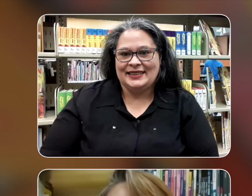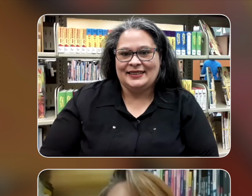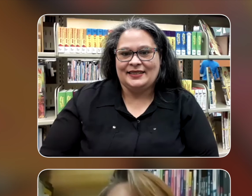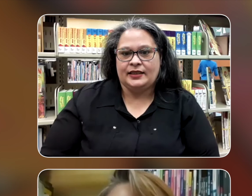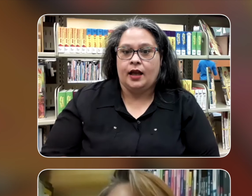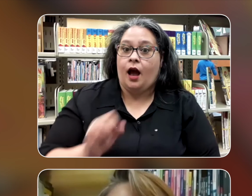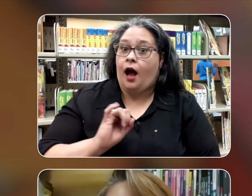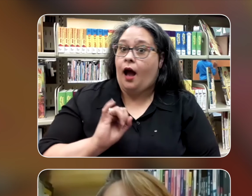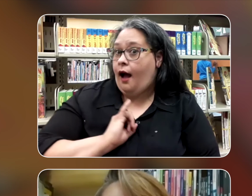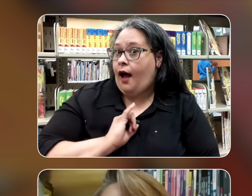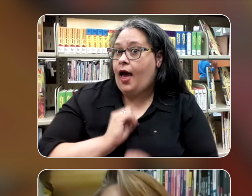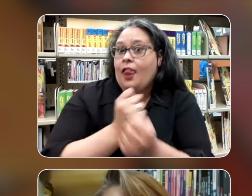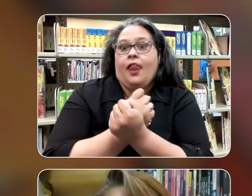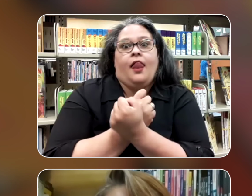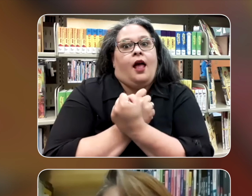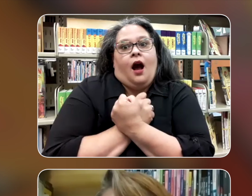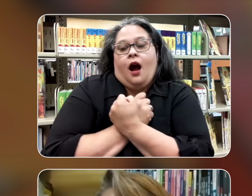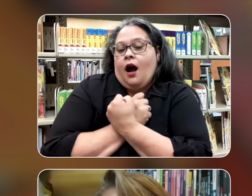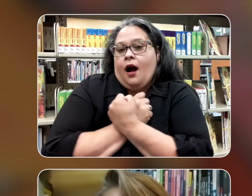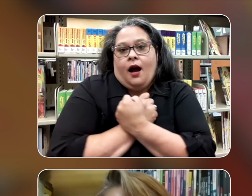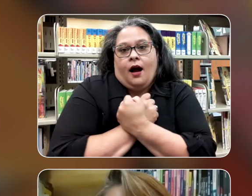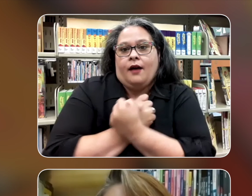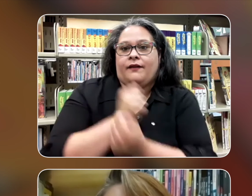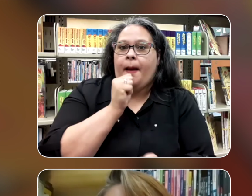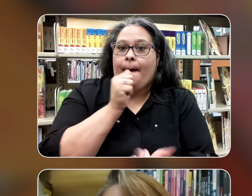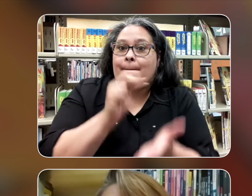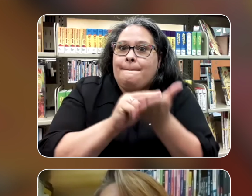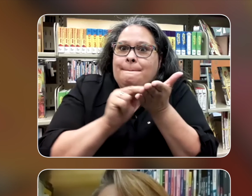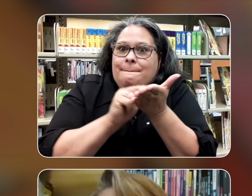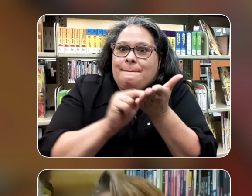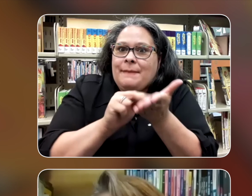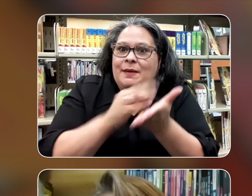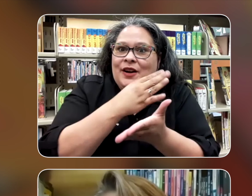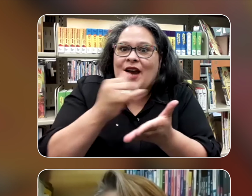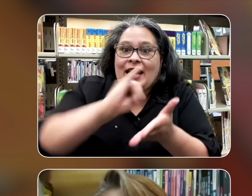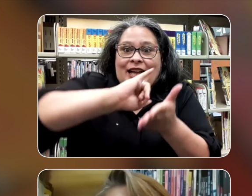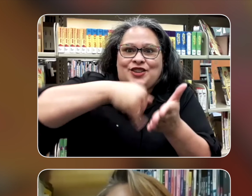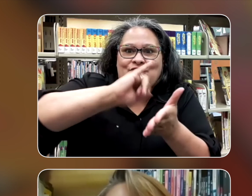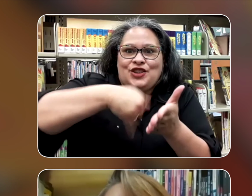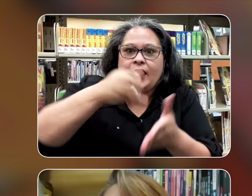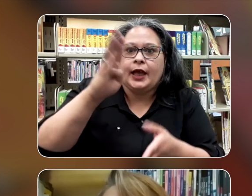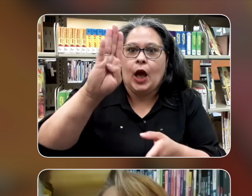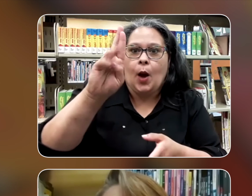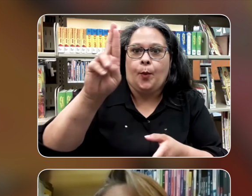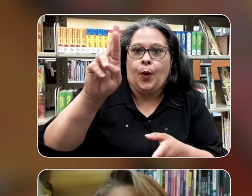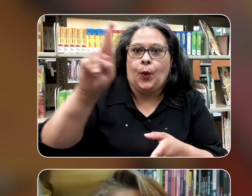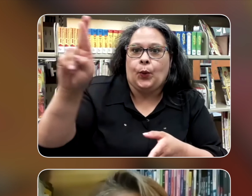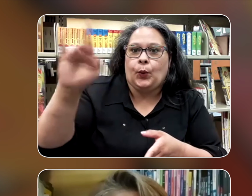I also love peanut butter and jelly burritos. And